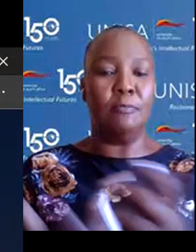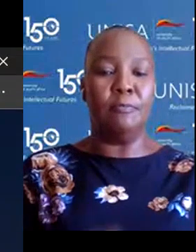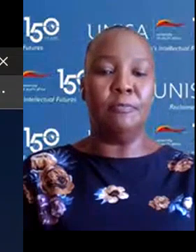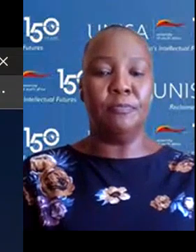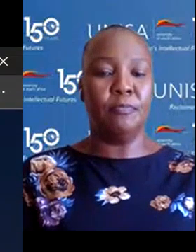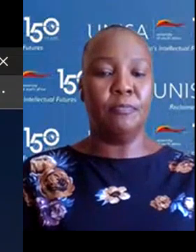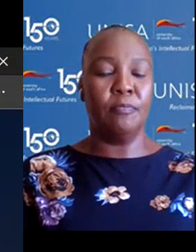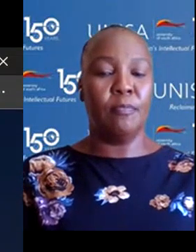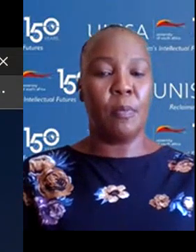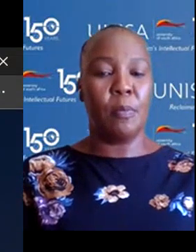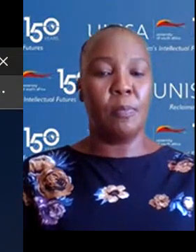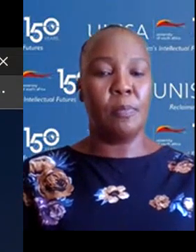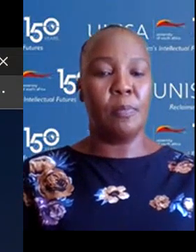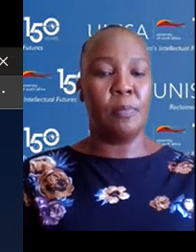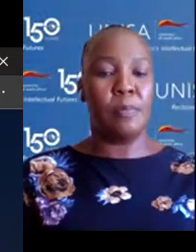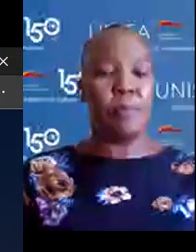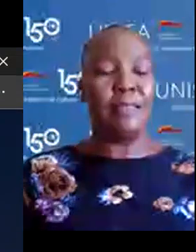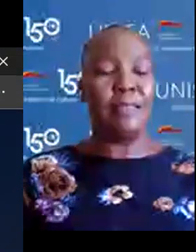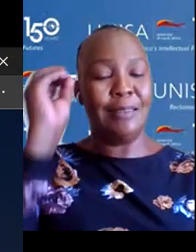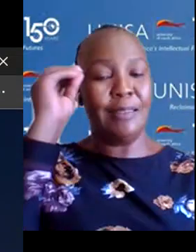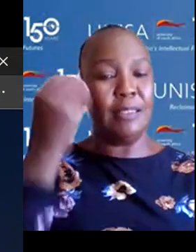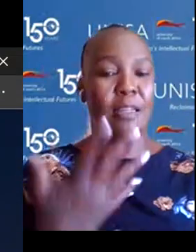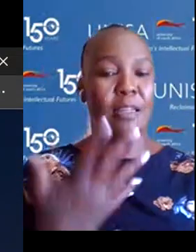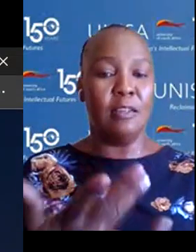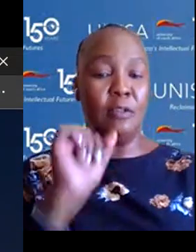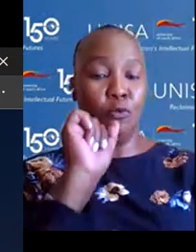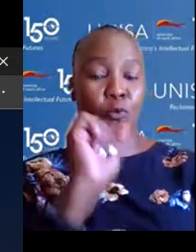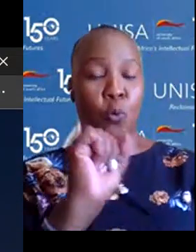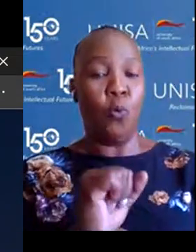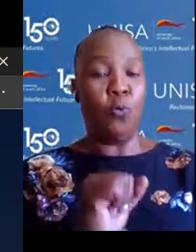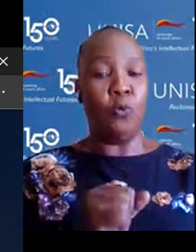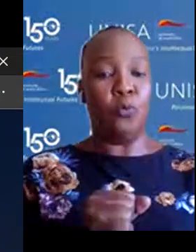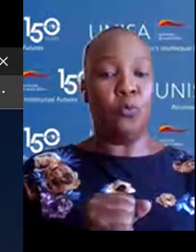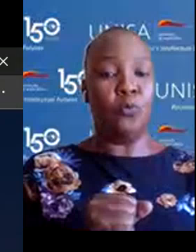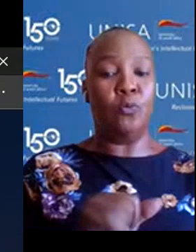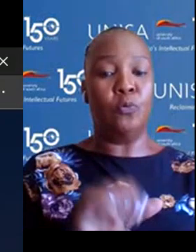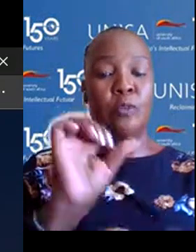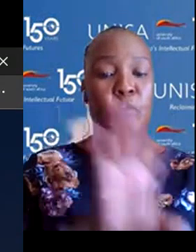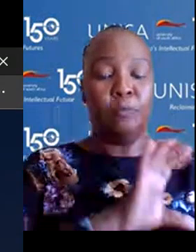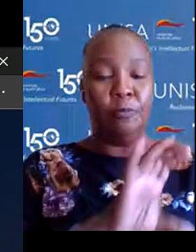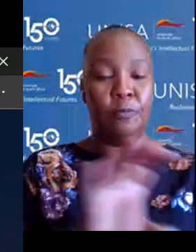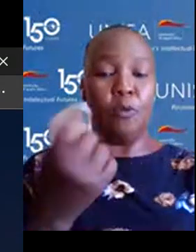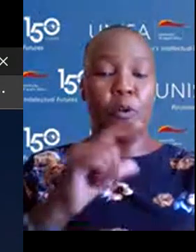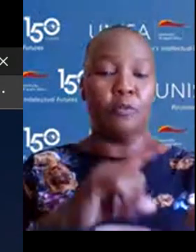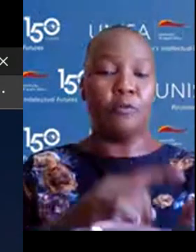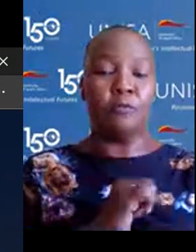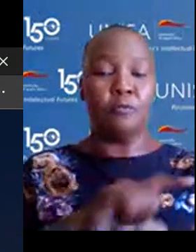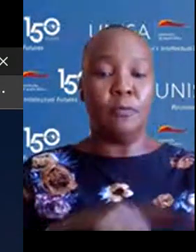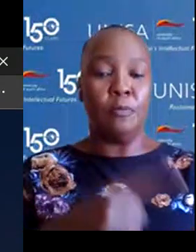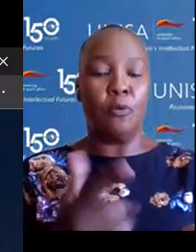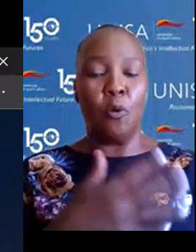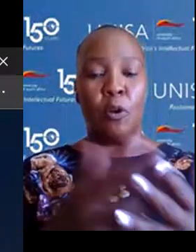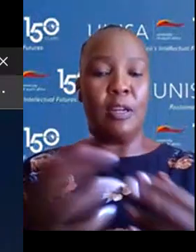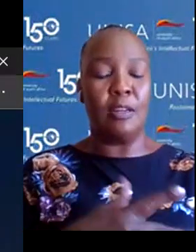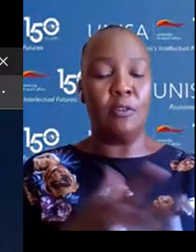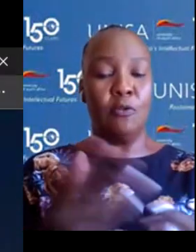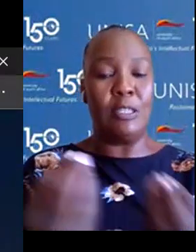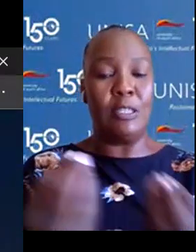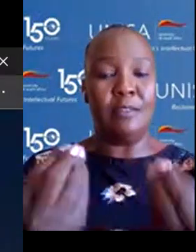Now, this one's interesting. If it is your device, then you can say yes. If it is not your device, rather say